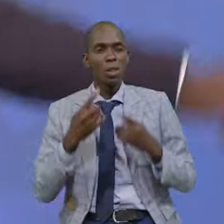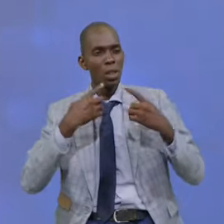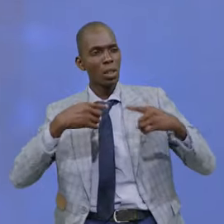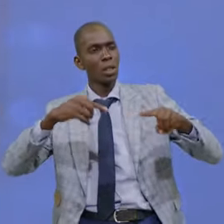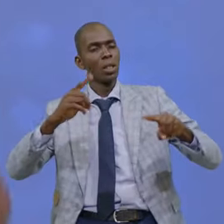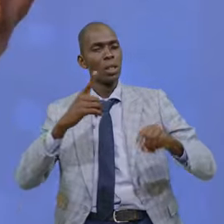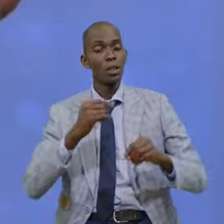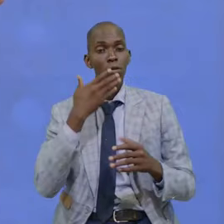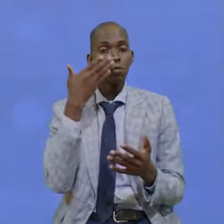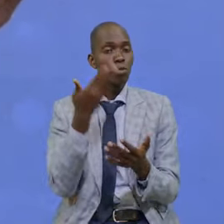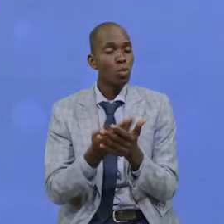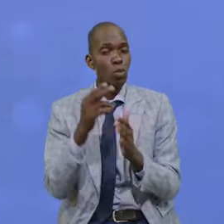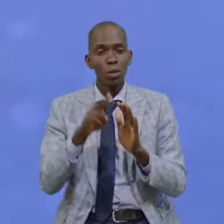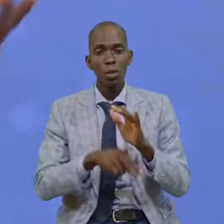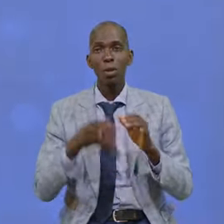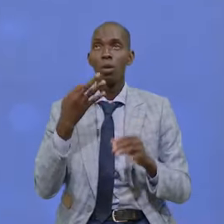of God,